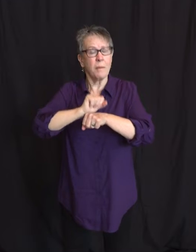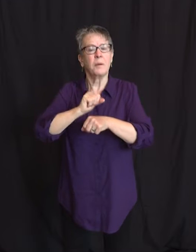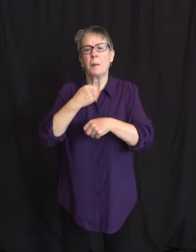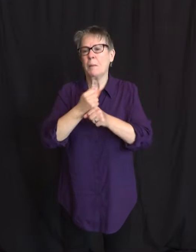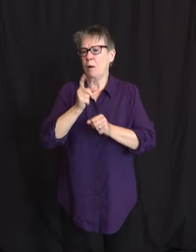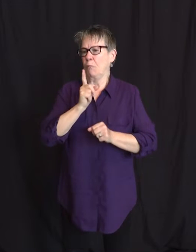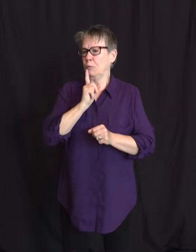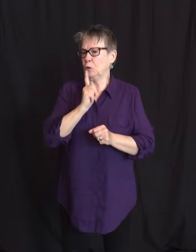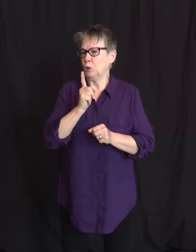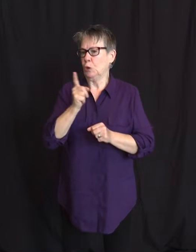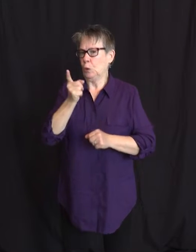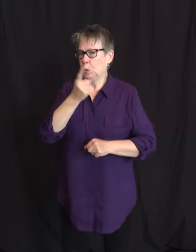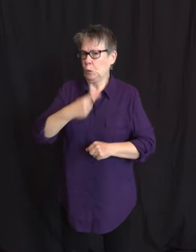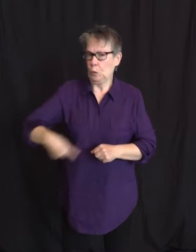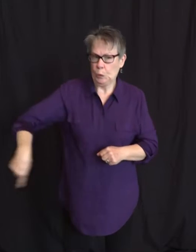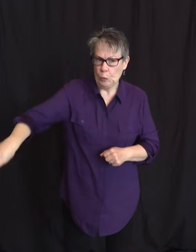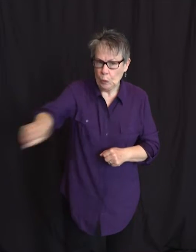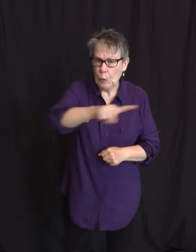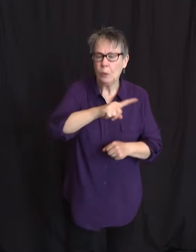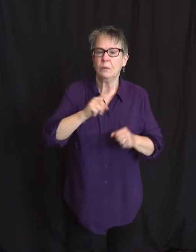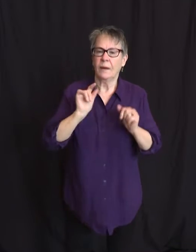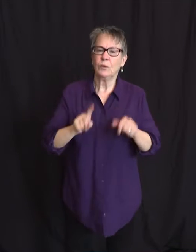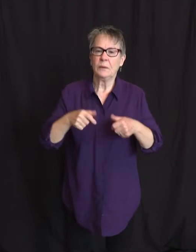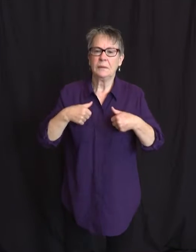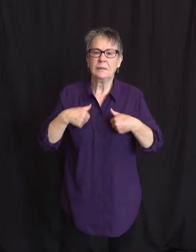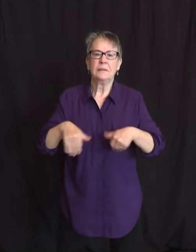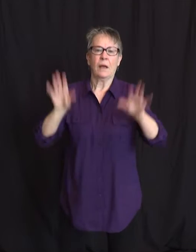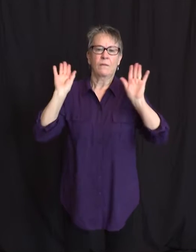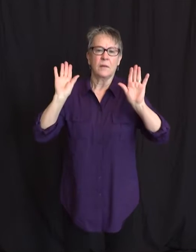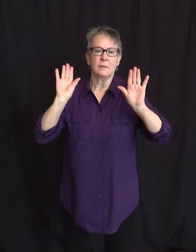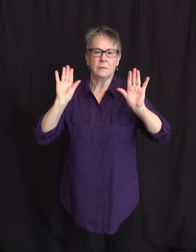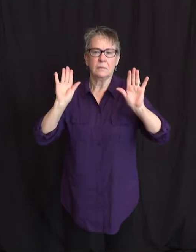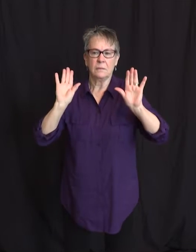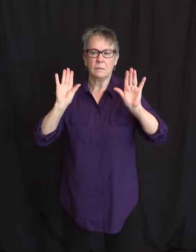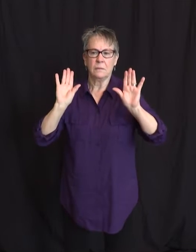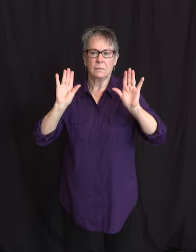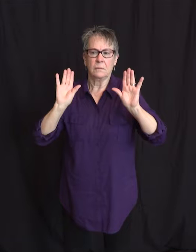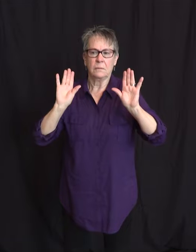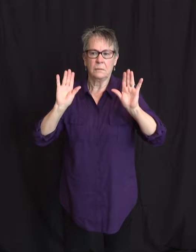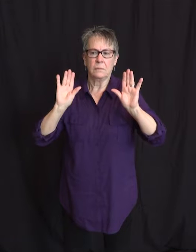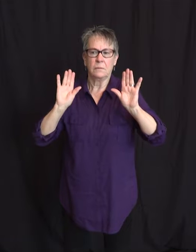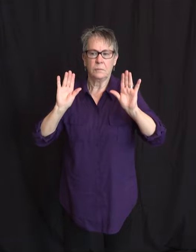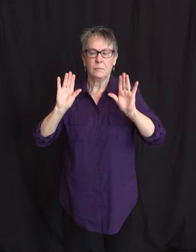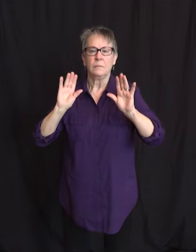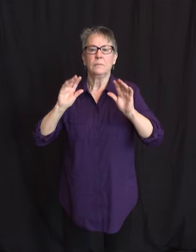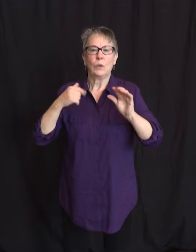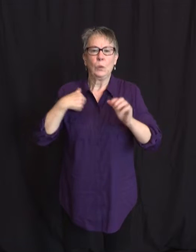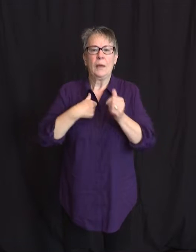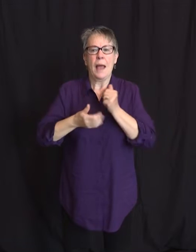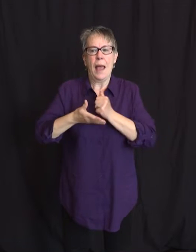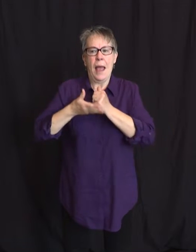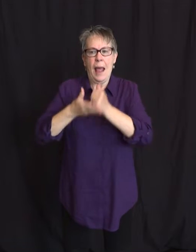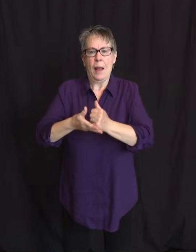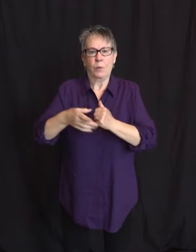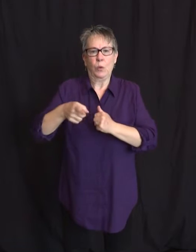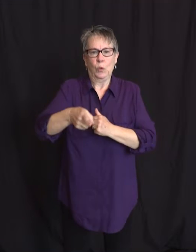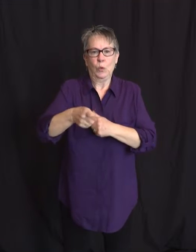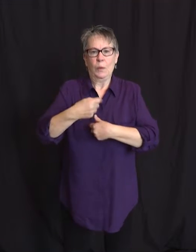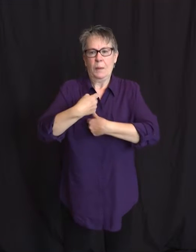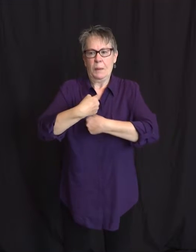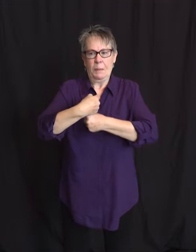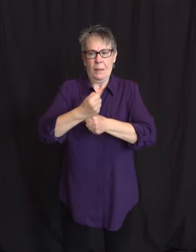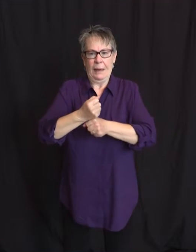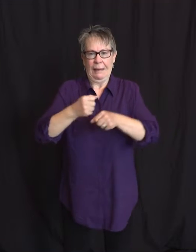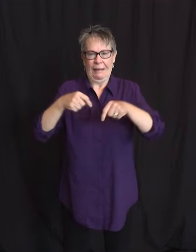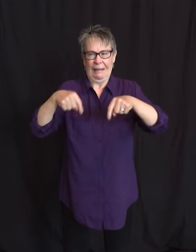and as individual New Jerseyans, there are resources that make it economically possible for us to do this.